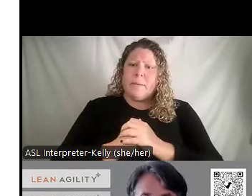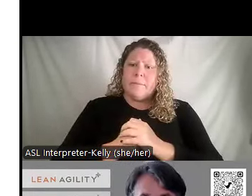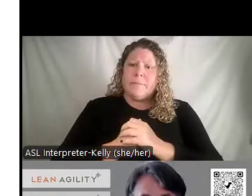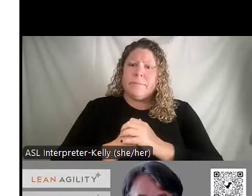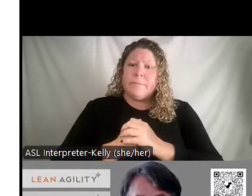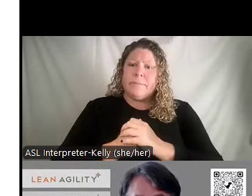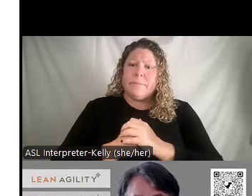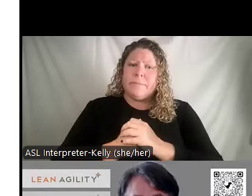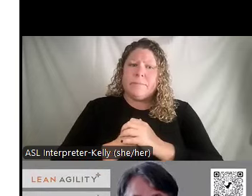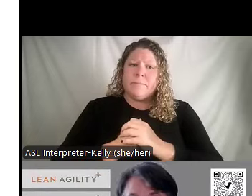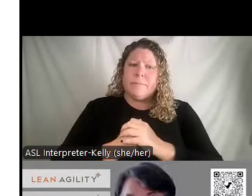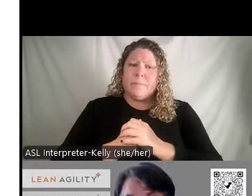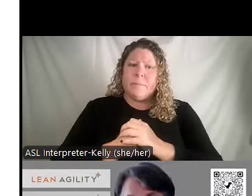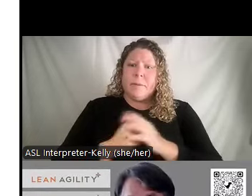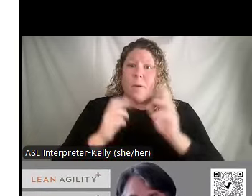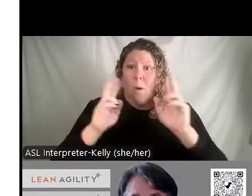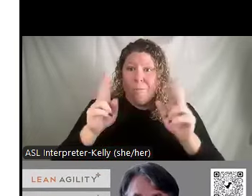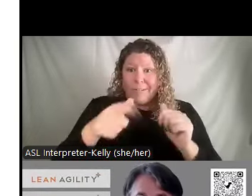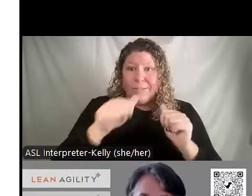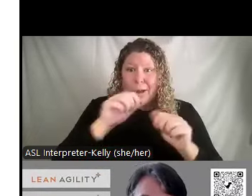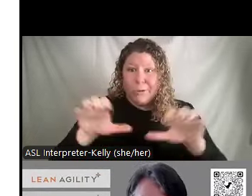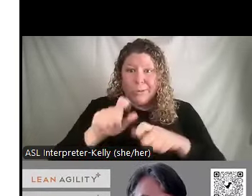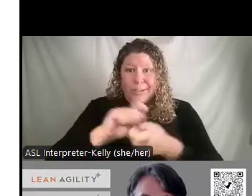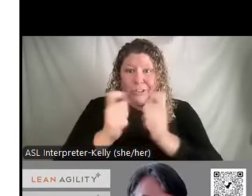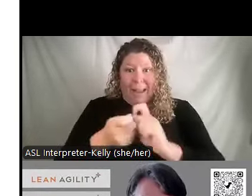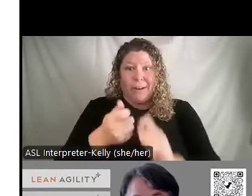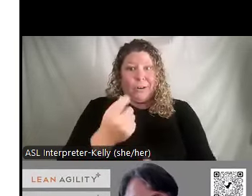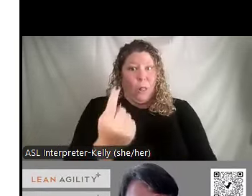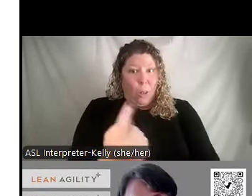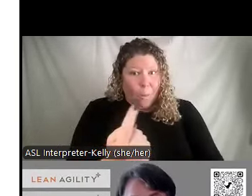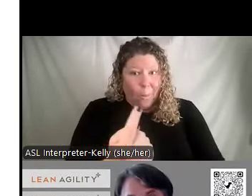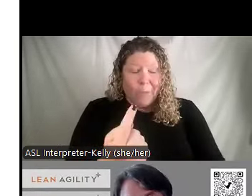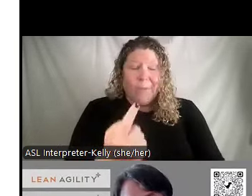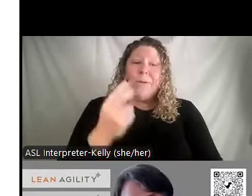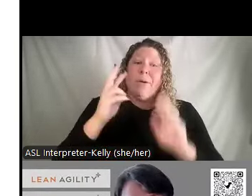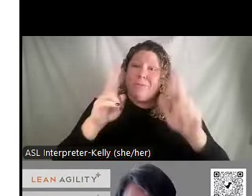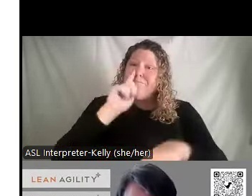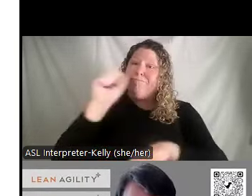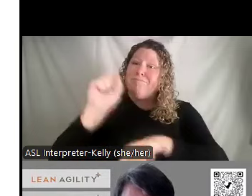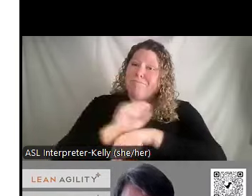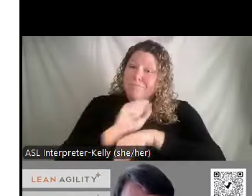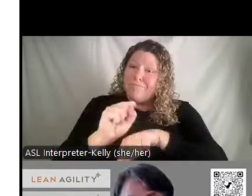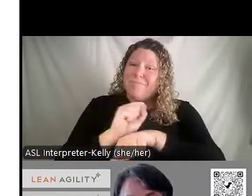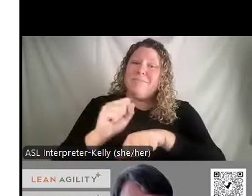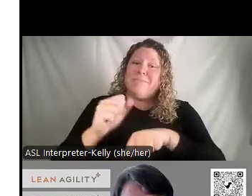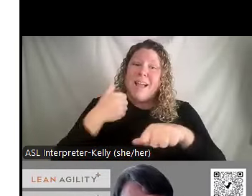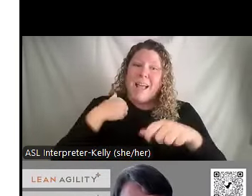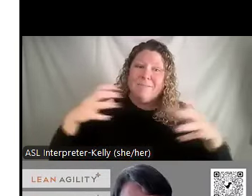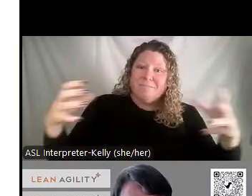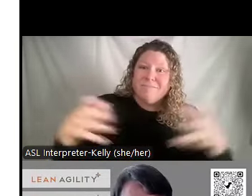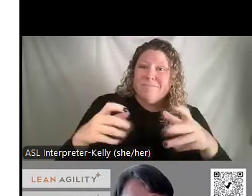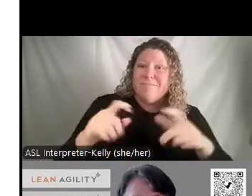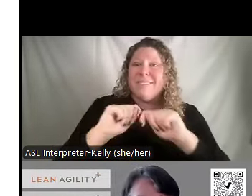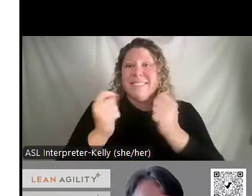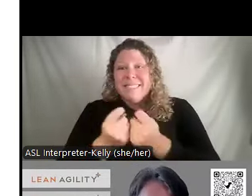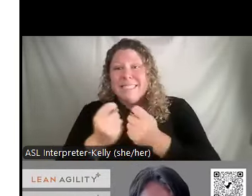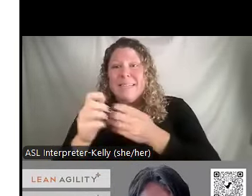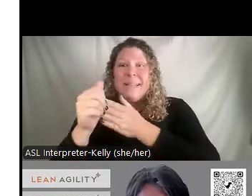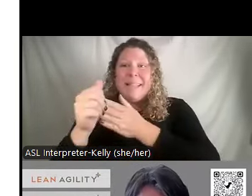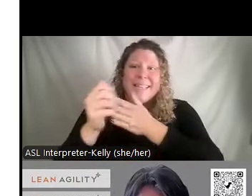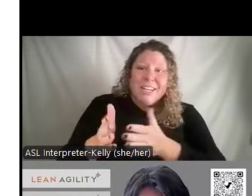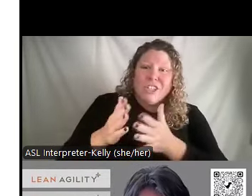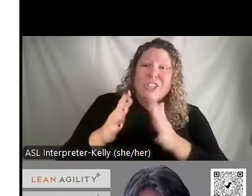this change initiative on your own. Hopefully you're engaging with people who do the work and they're leaders, and you've got a team made up of those people.